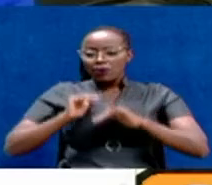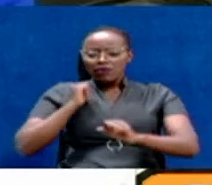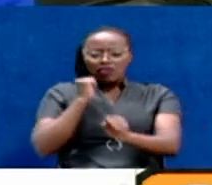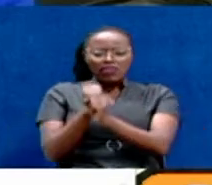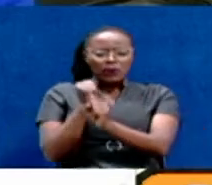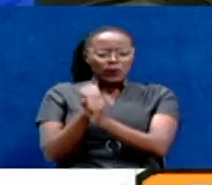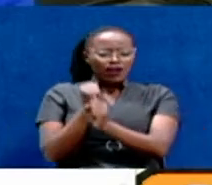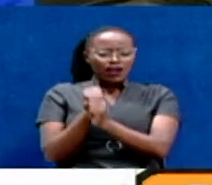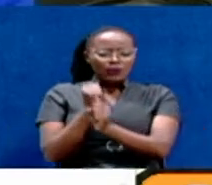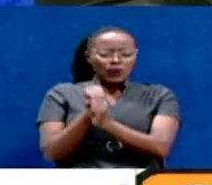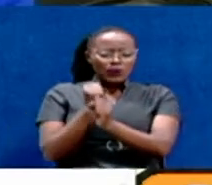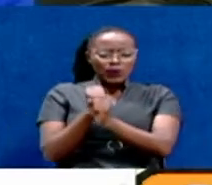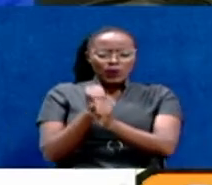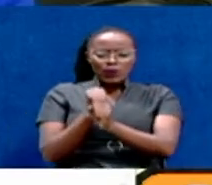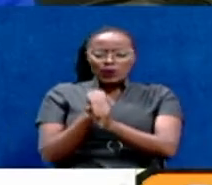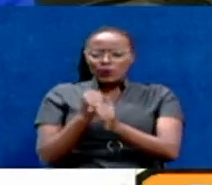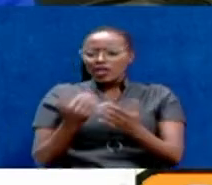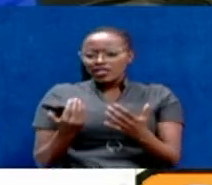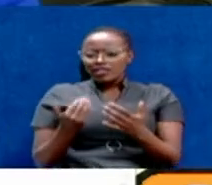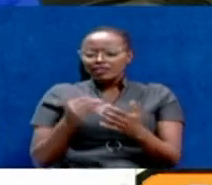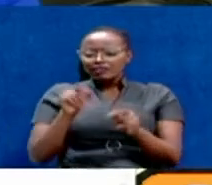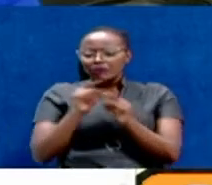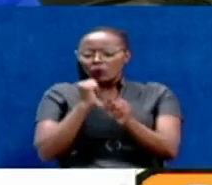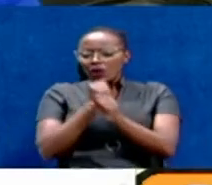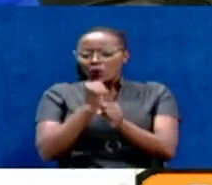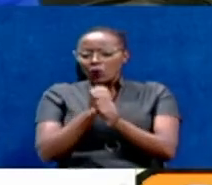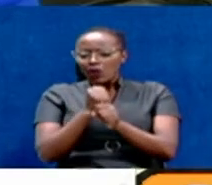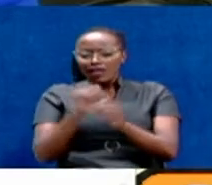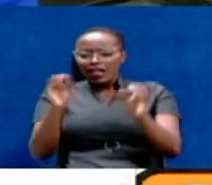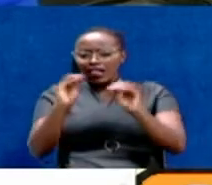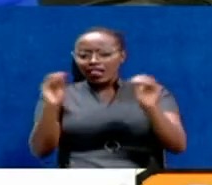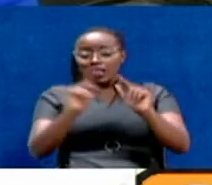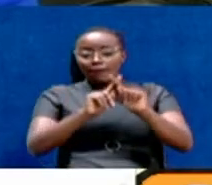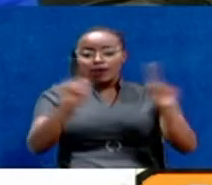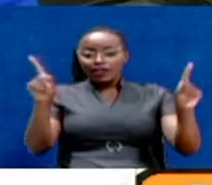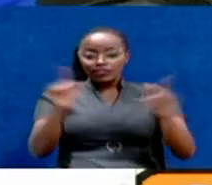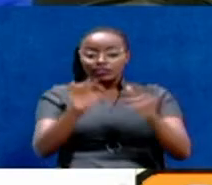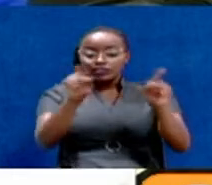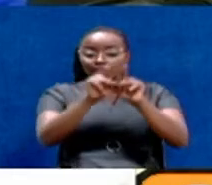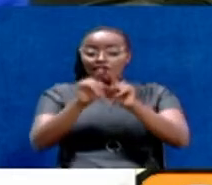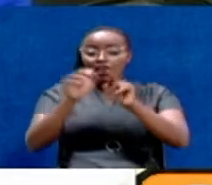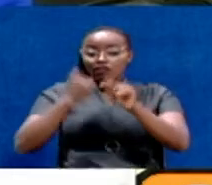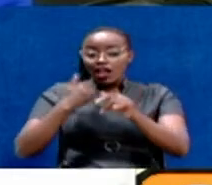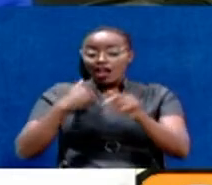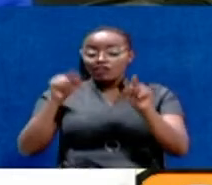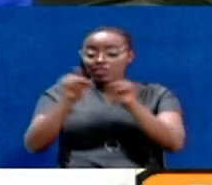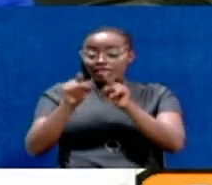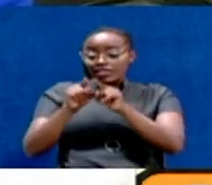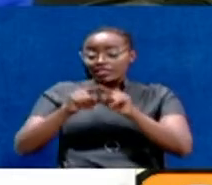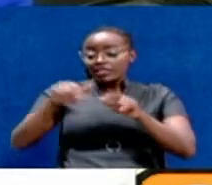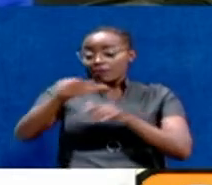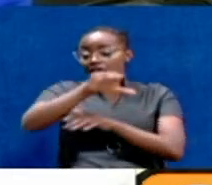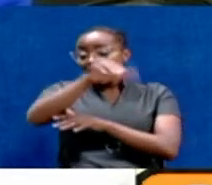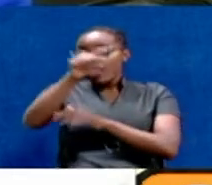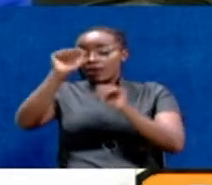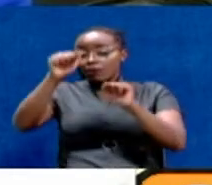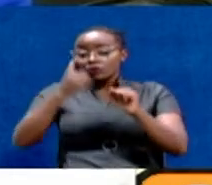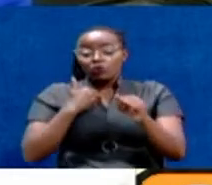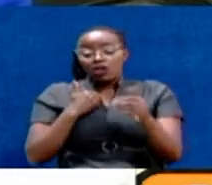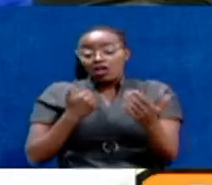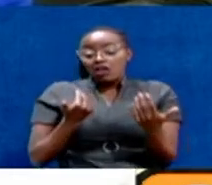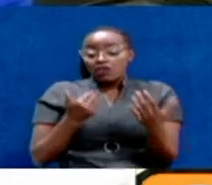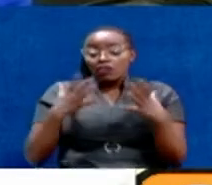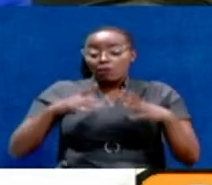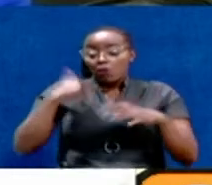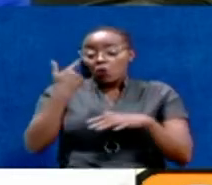to work on minimum crew, and therefore be entitled to the same facilities as other workers on